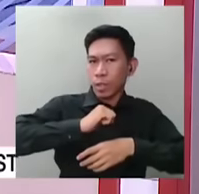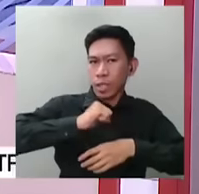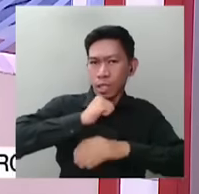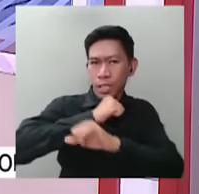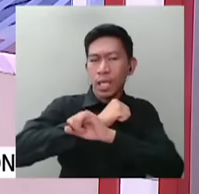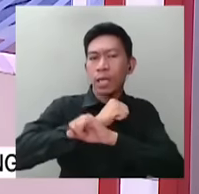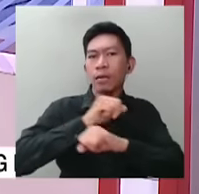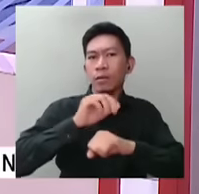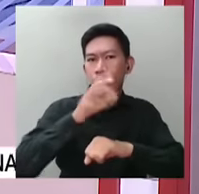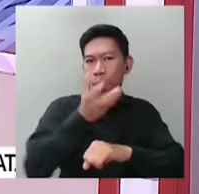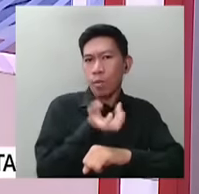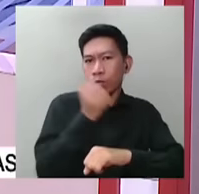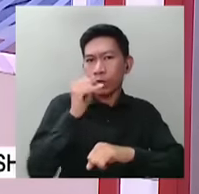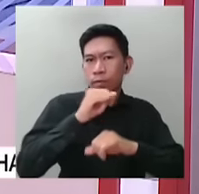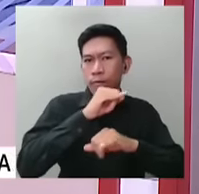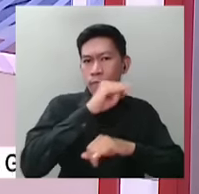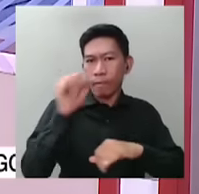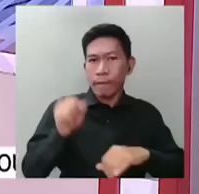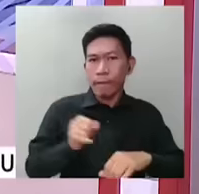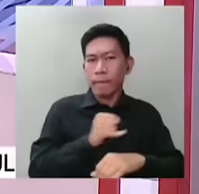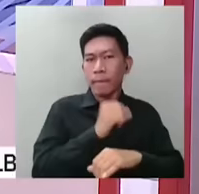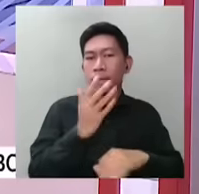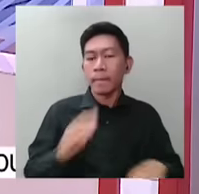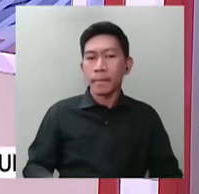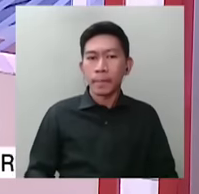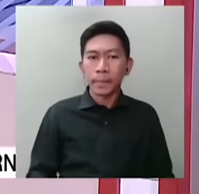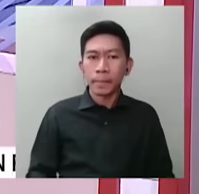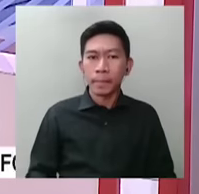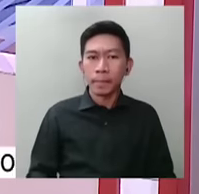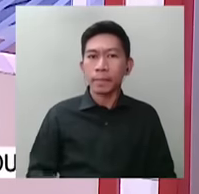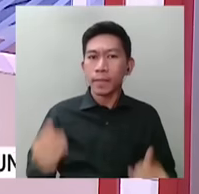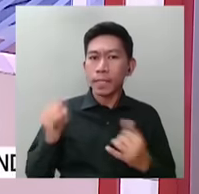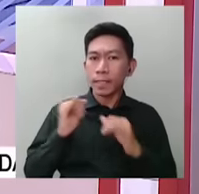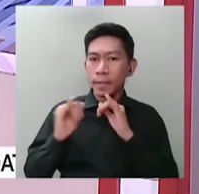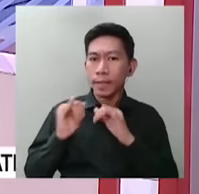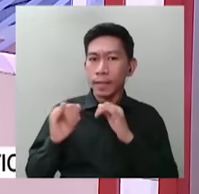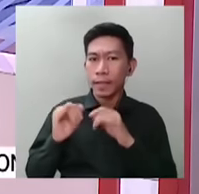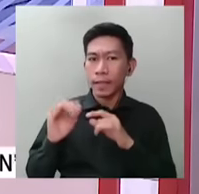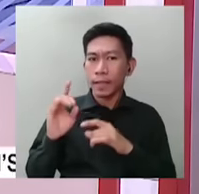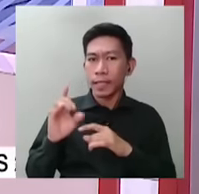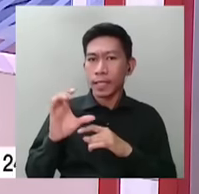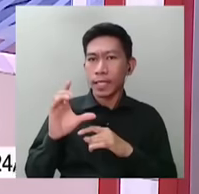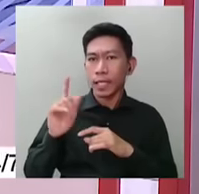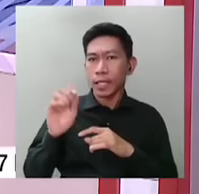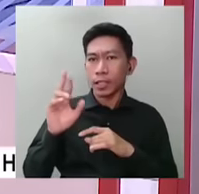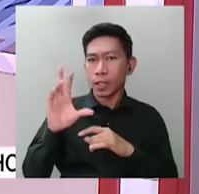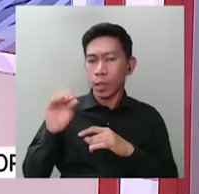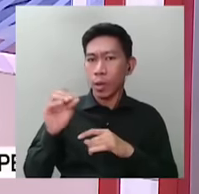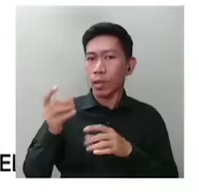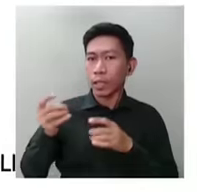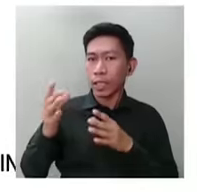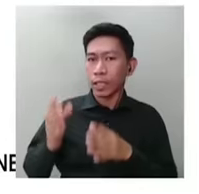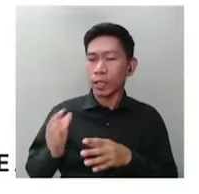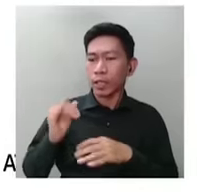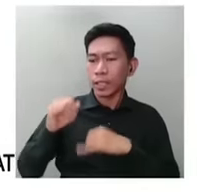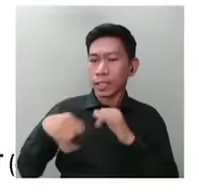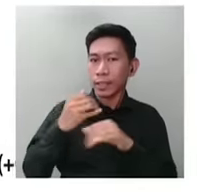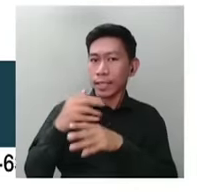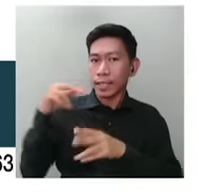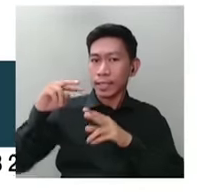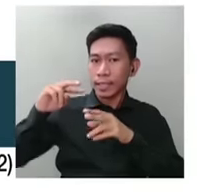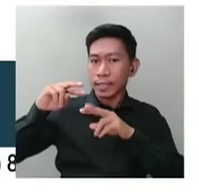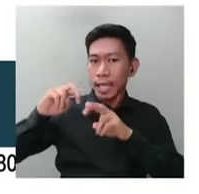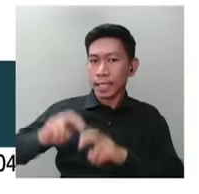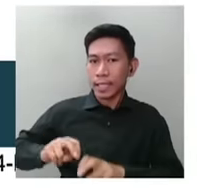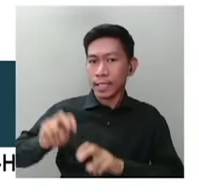And let's tackle this issue now with Professor Renato De Castro of De La Salle University's Department of International Studies. Professor, good afternoon to you. Welcome to the program, and